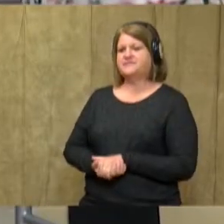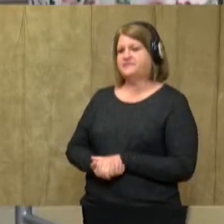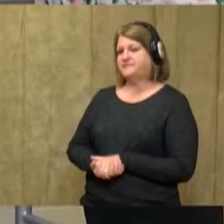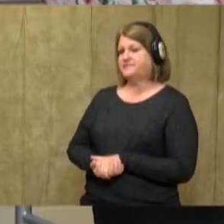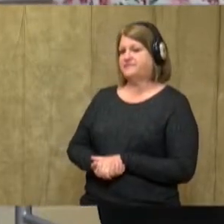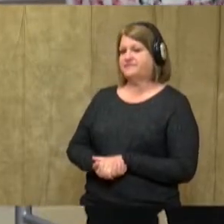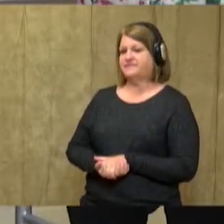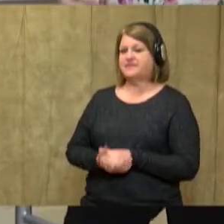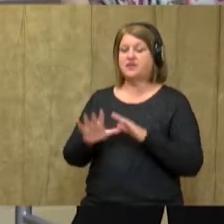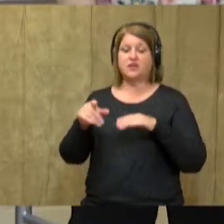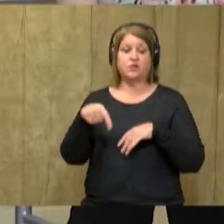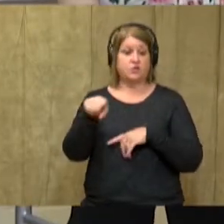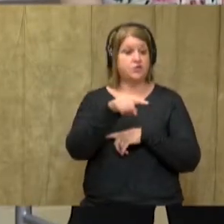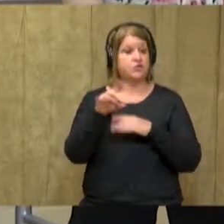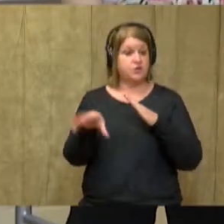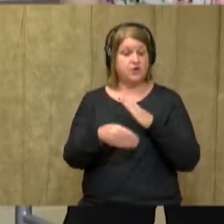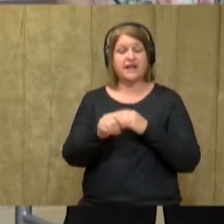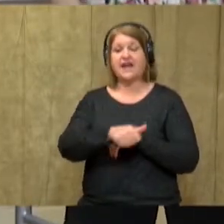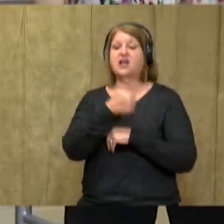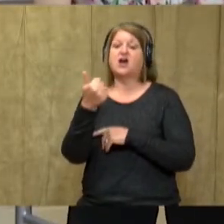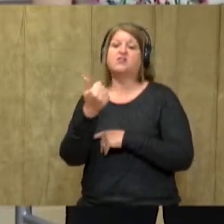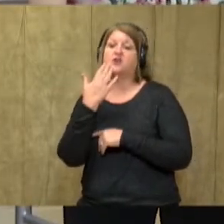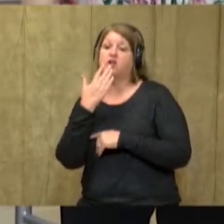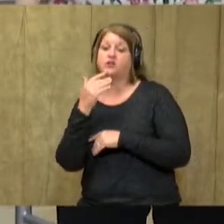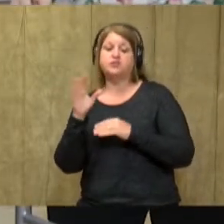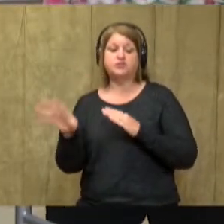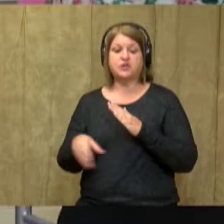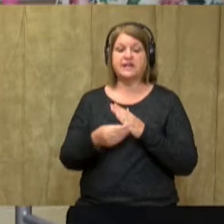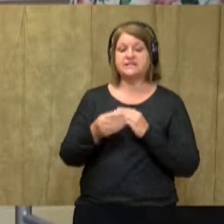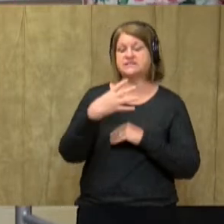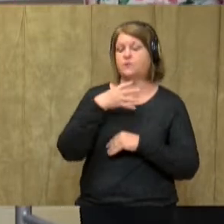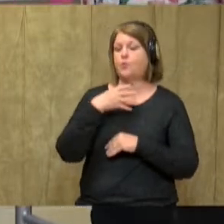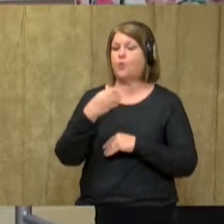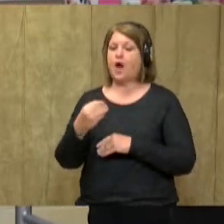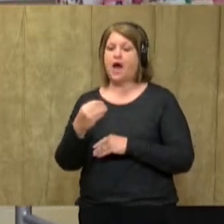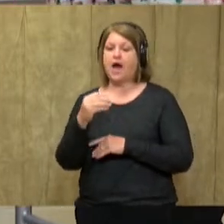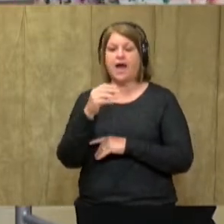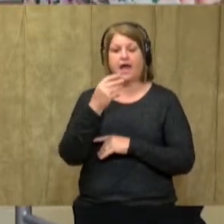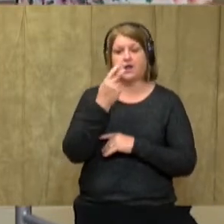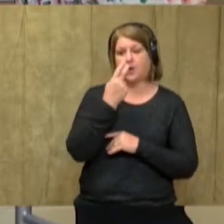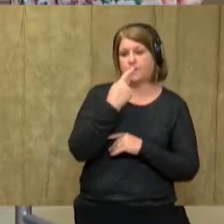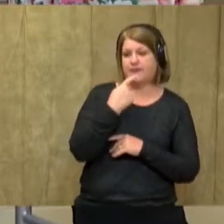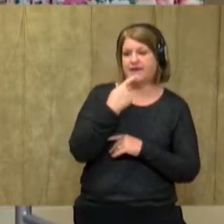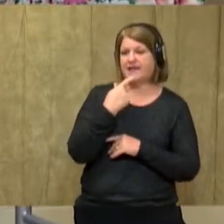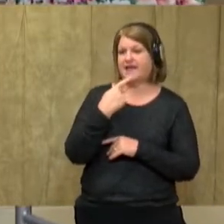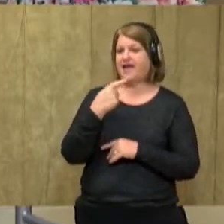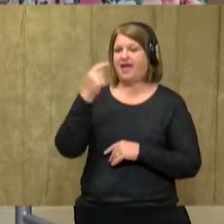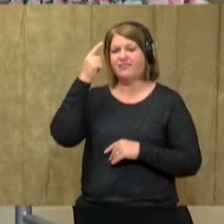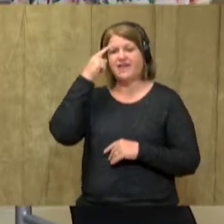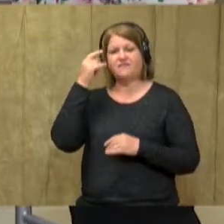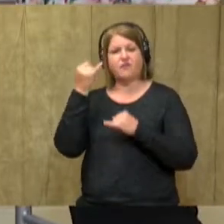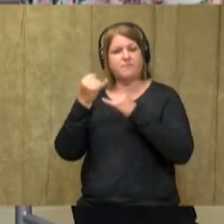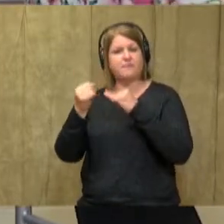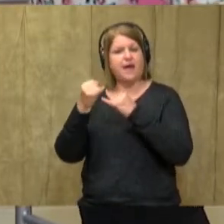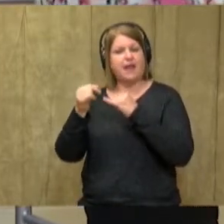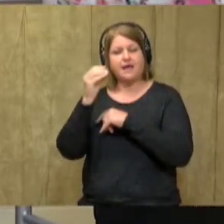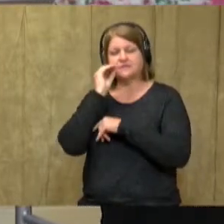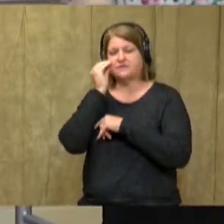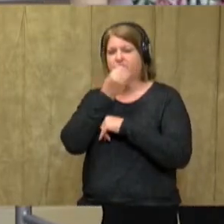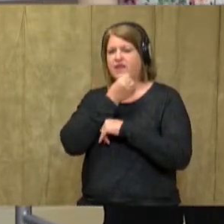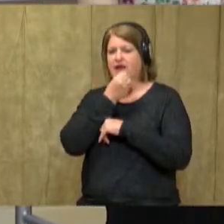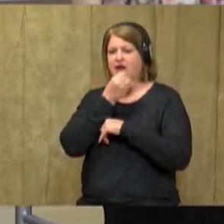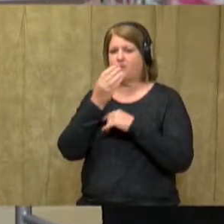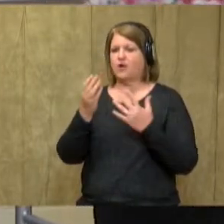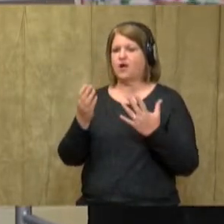And you could add other colors in there. I could add some white or some pink. I think for my last flower, I have room right here to do one